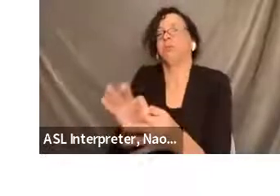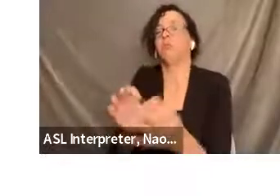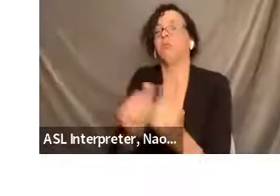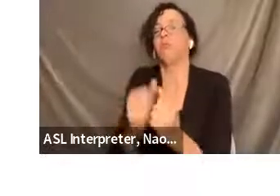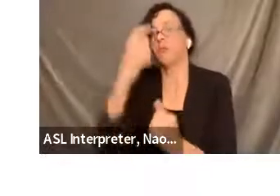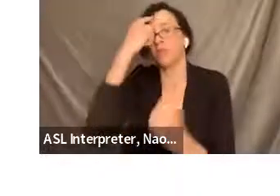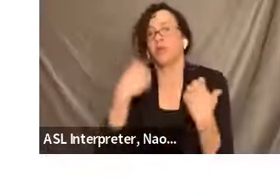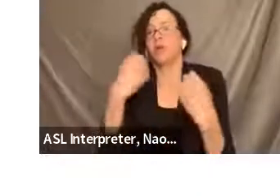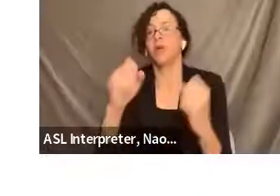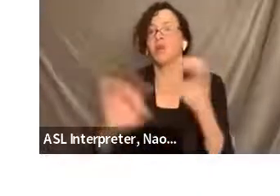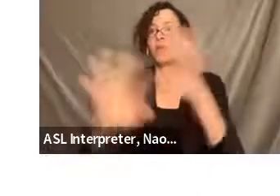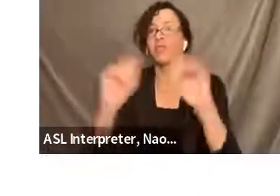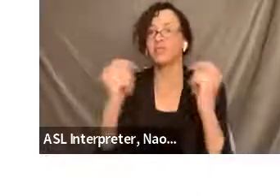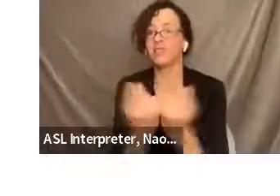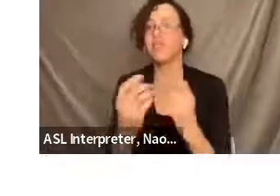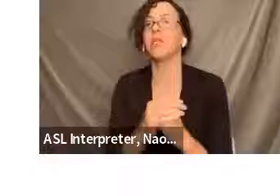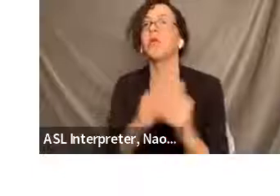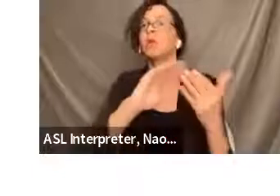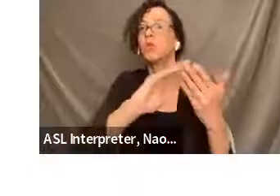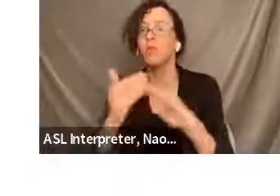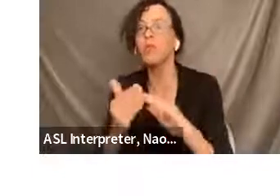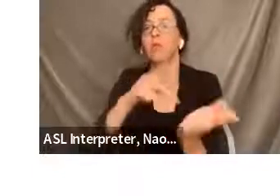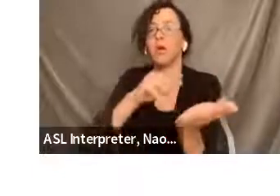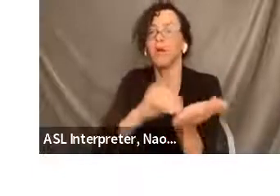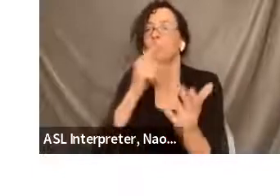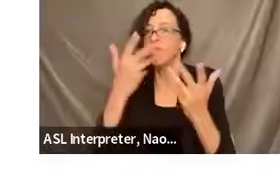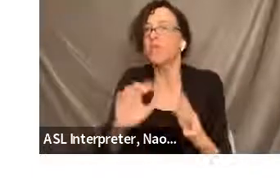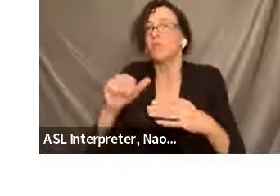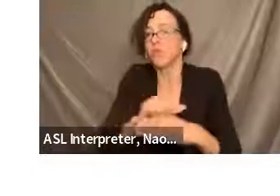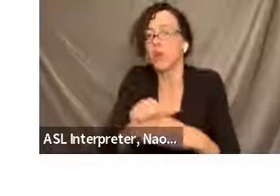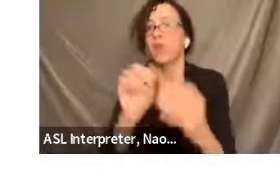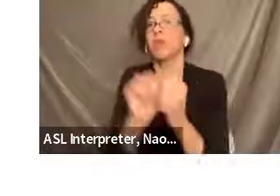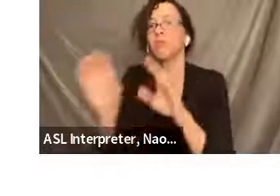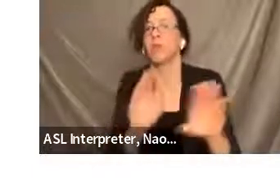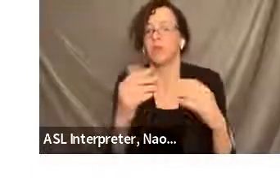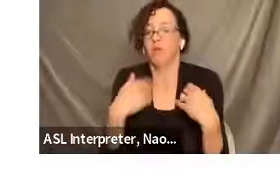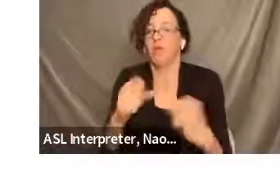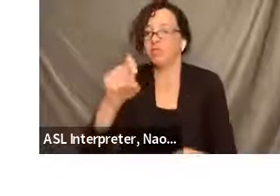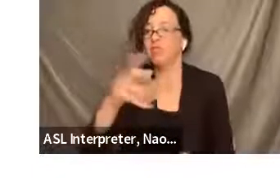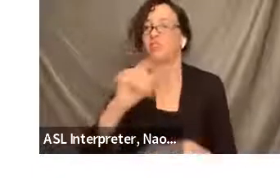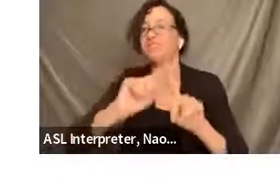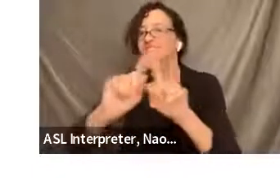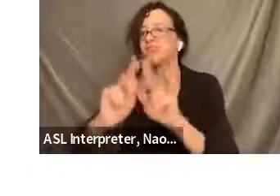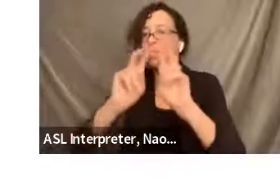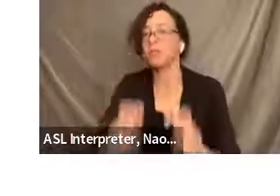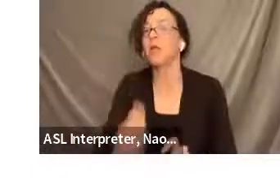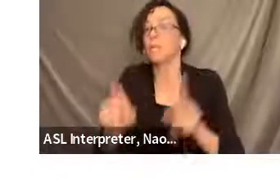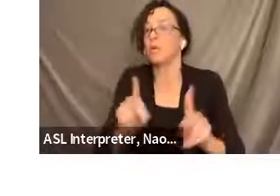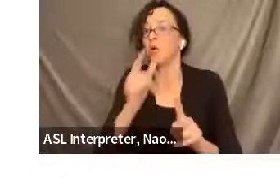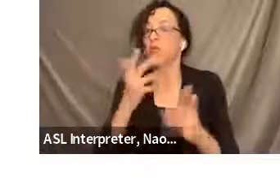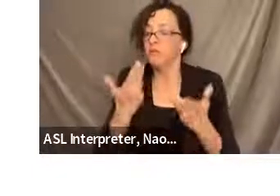been trained on behavioral health needs and assessments, to people who are equipped to do the direct connect, to